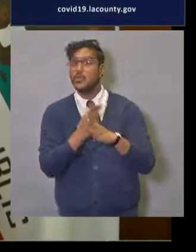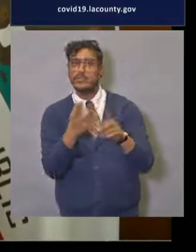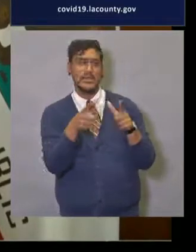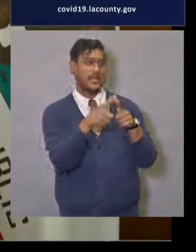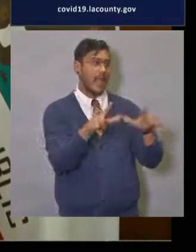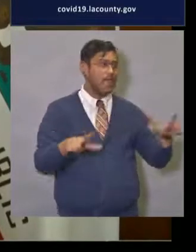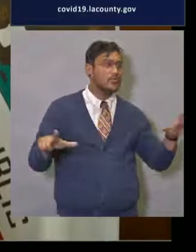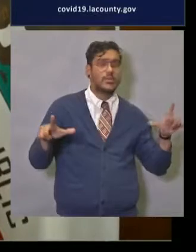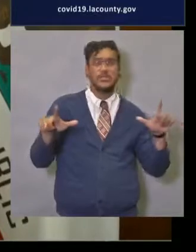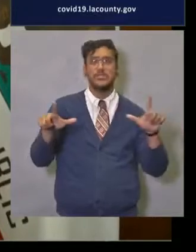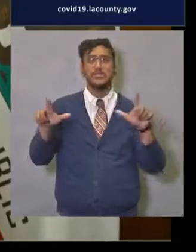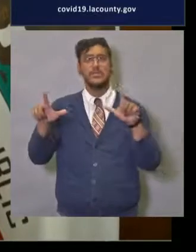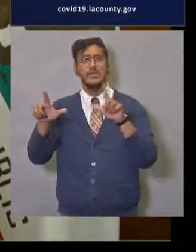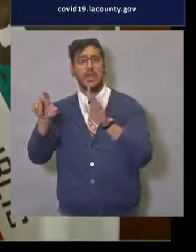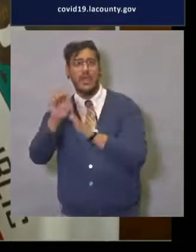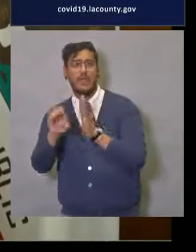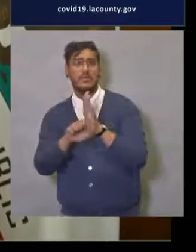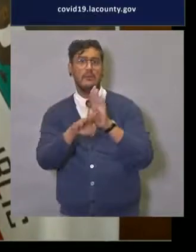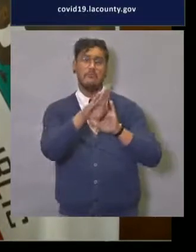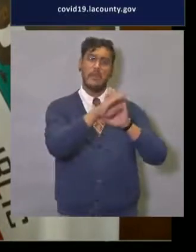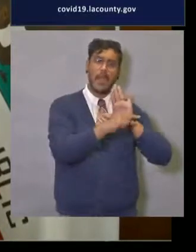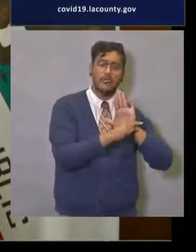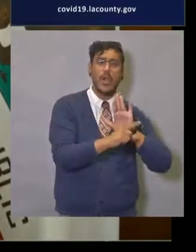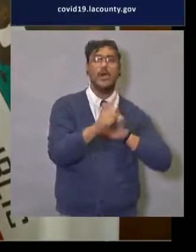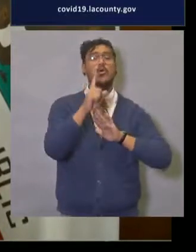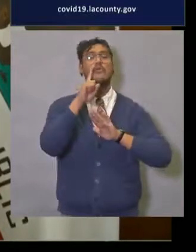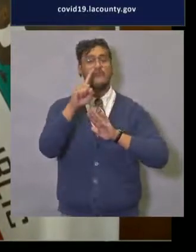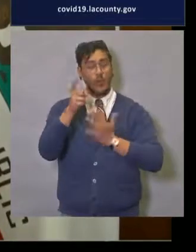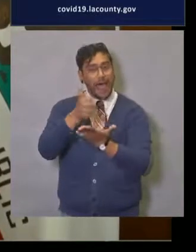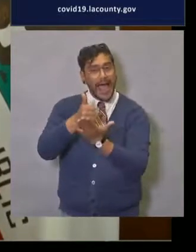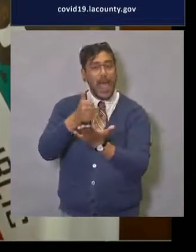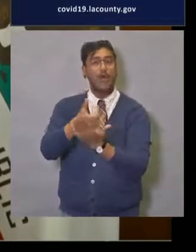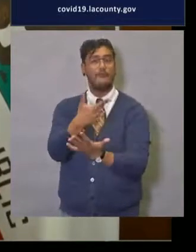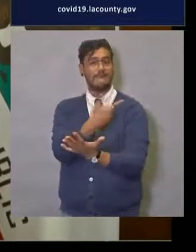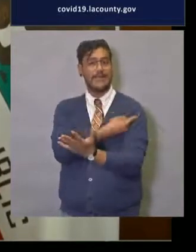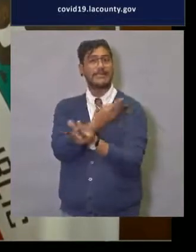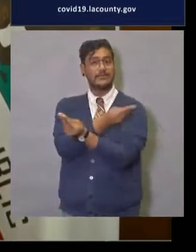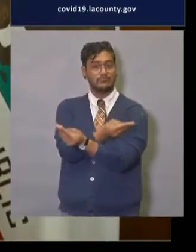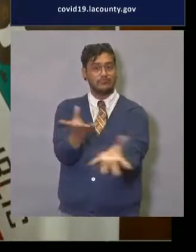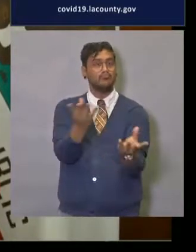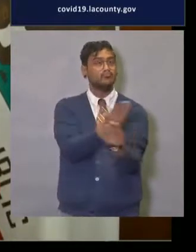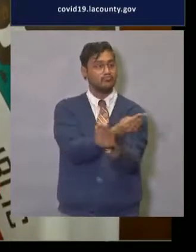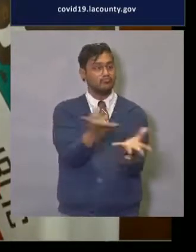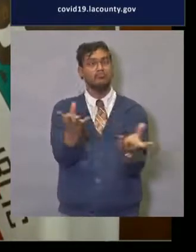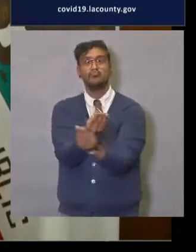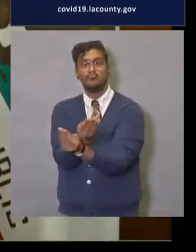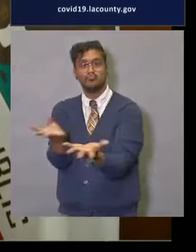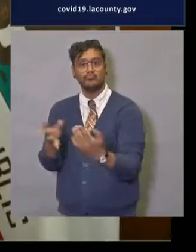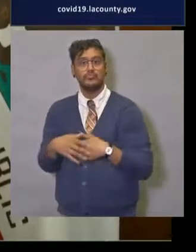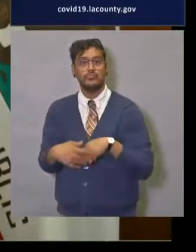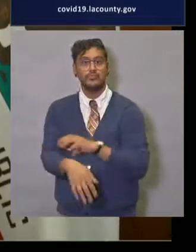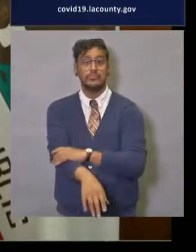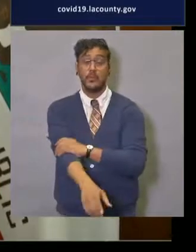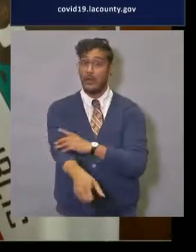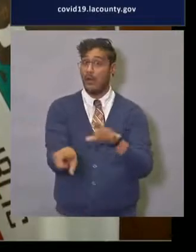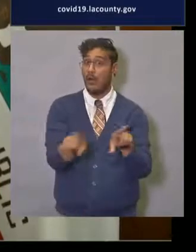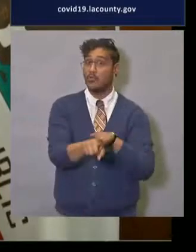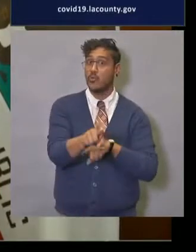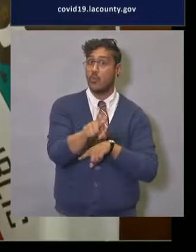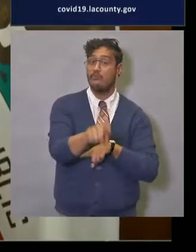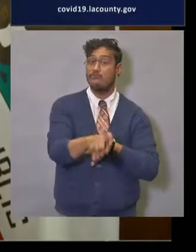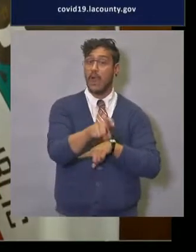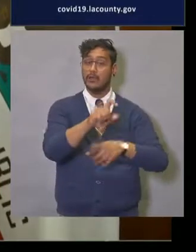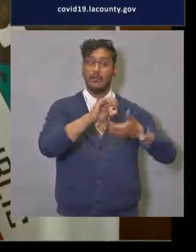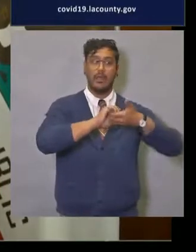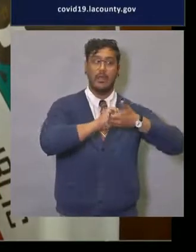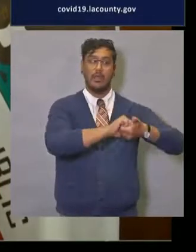and ethnicity in planning for vaccine distribution. It also must ensure that we partner with community-based